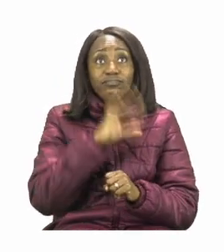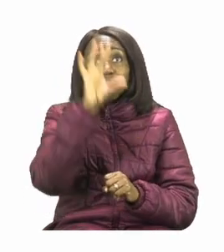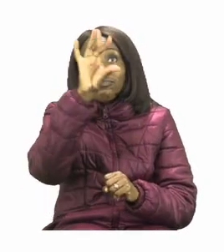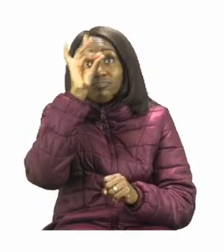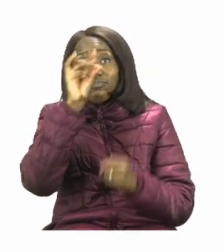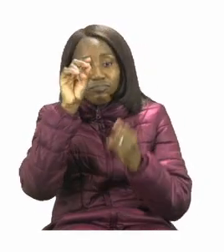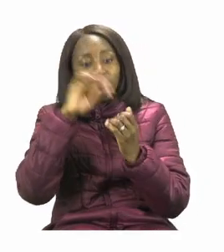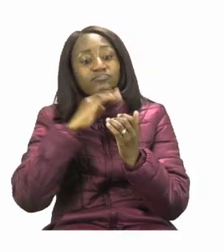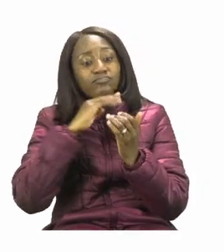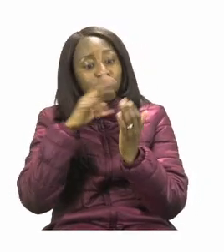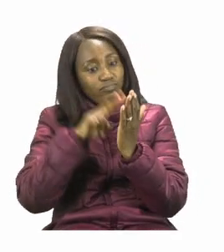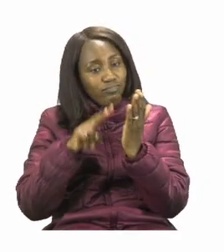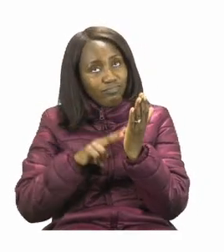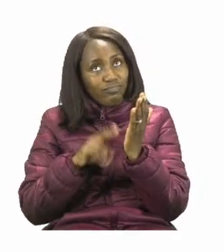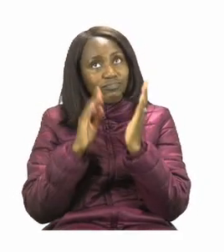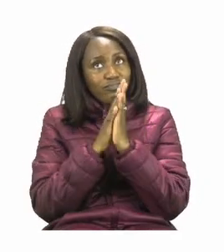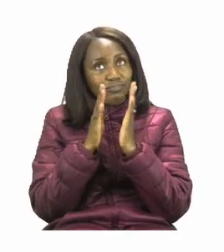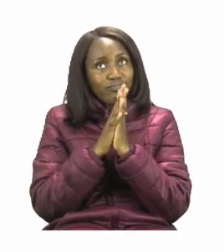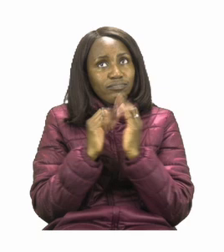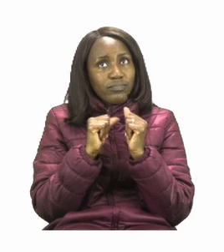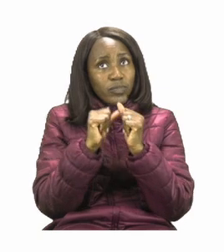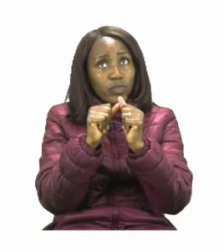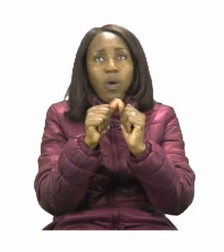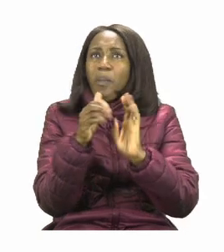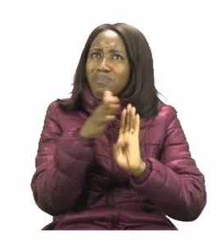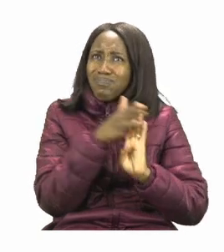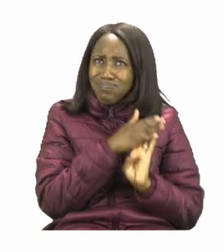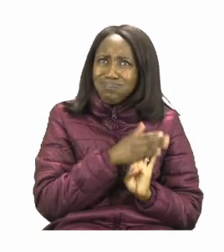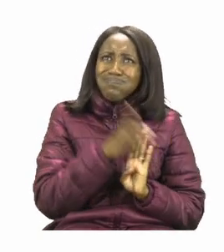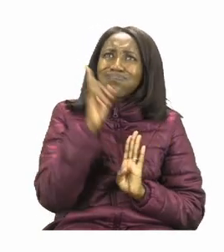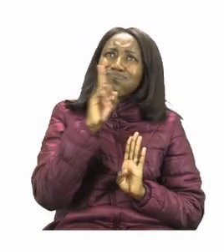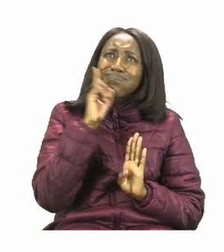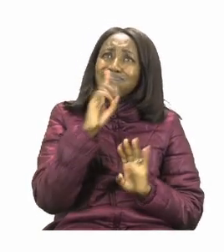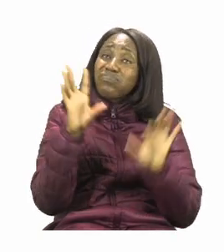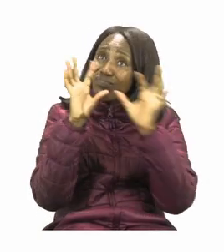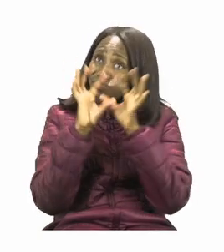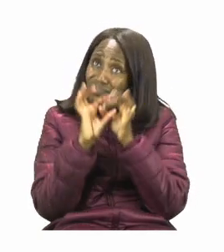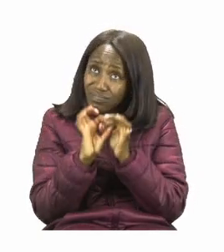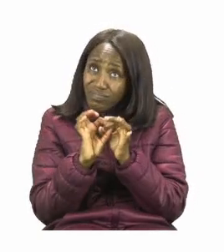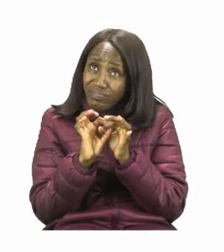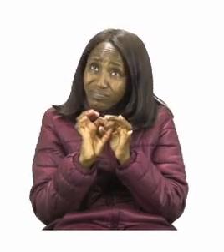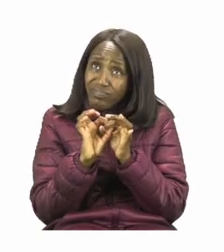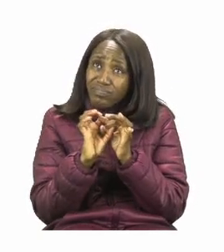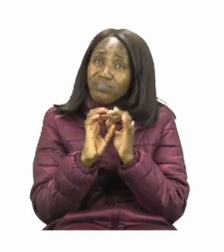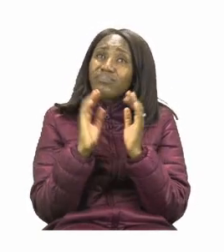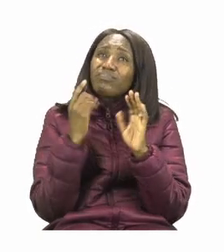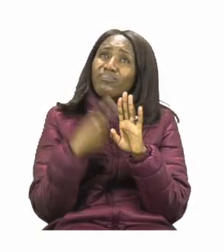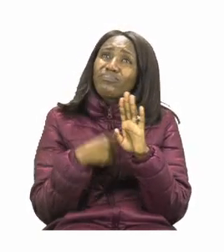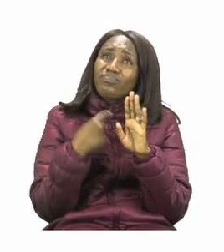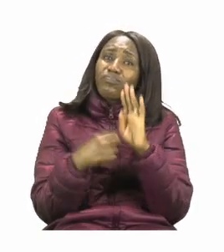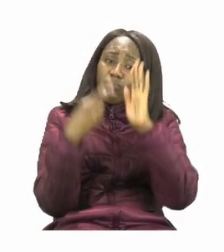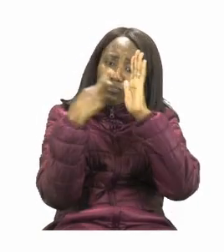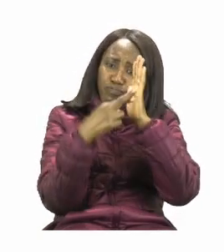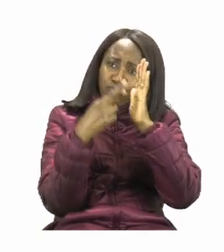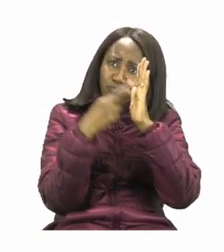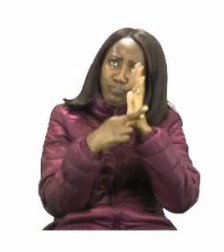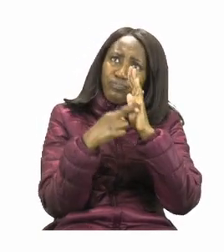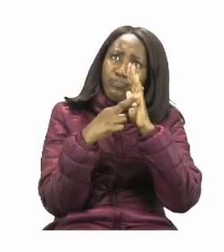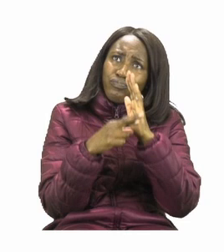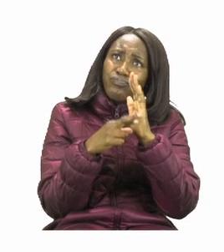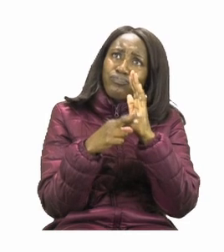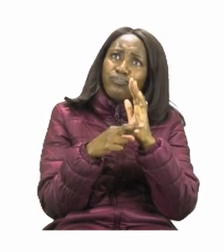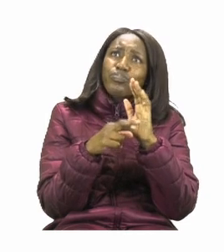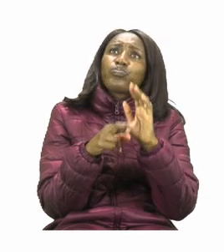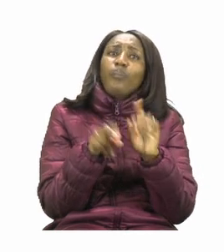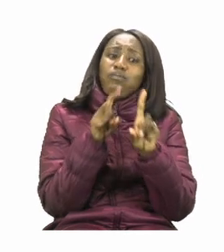safe, boys and girls. You can actually hurt yourself when you're still at home. So follow all the home safety